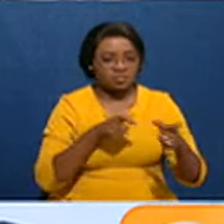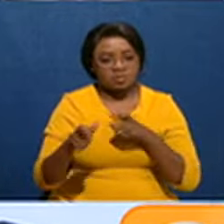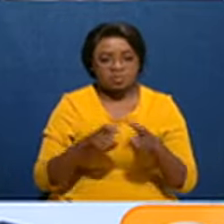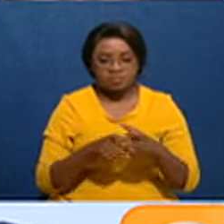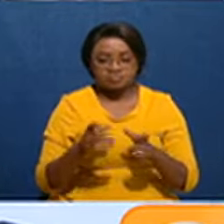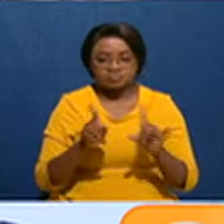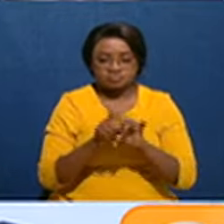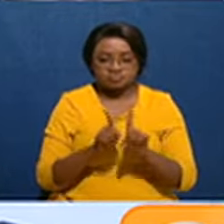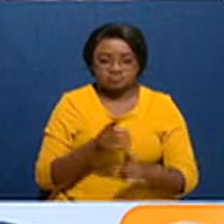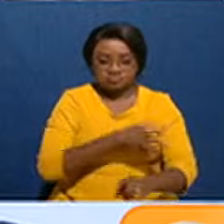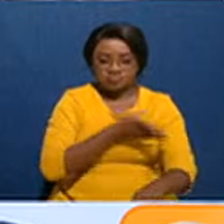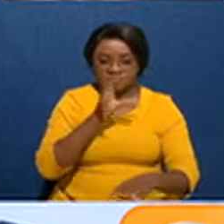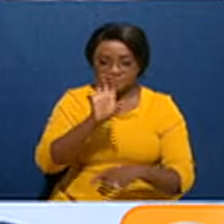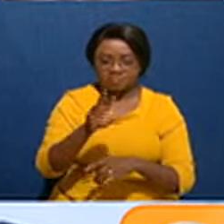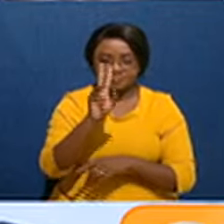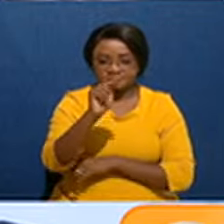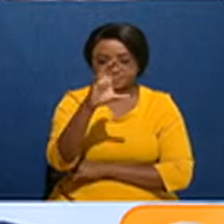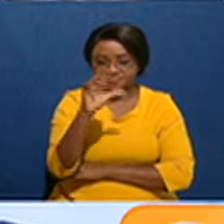empower the NCA?